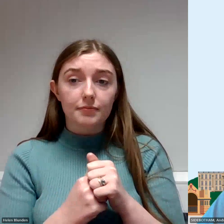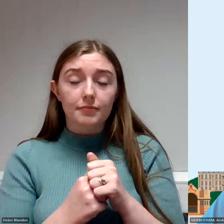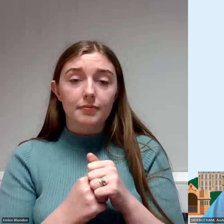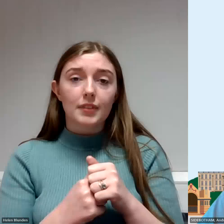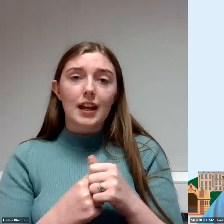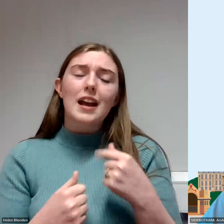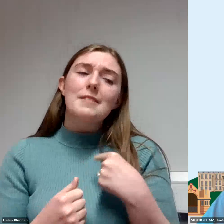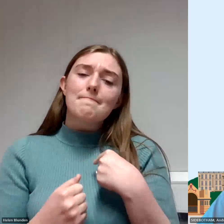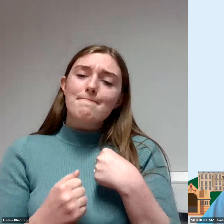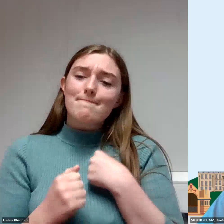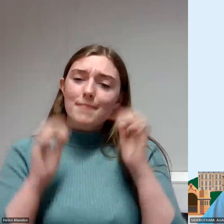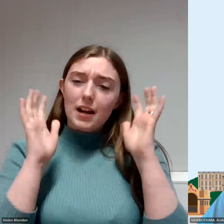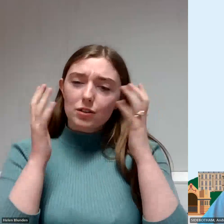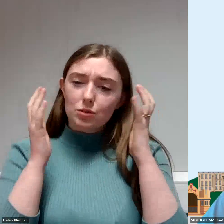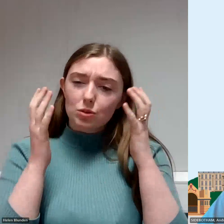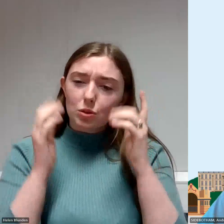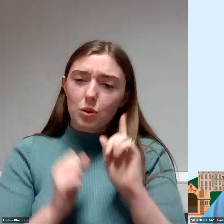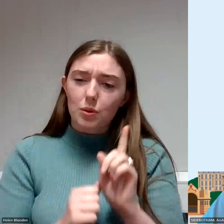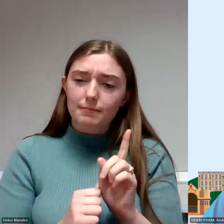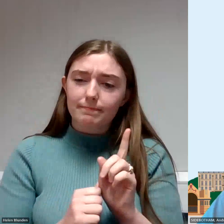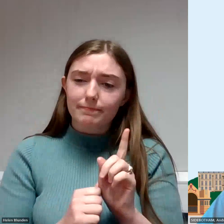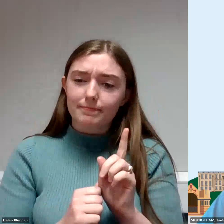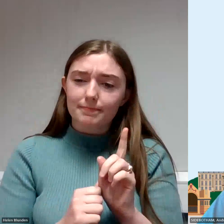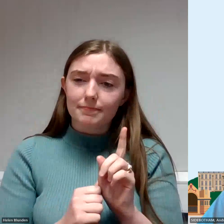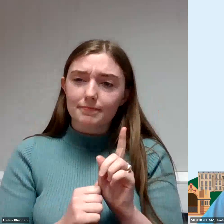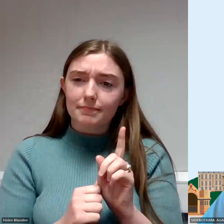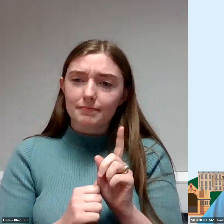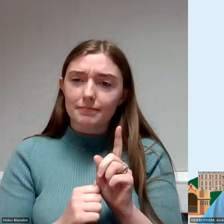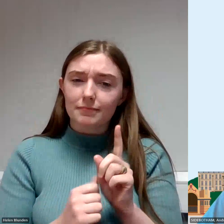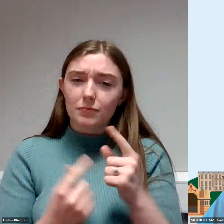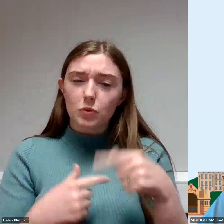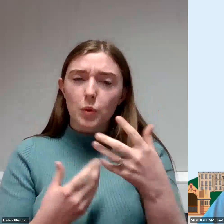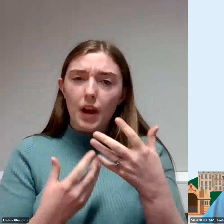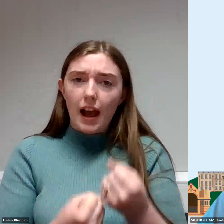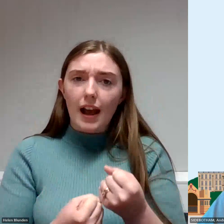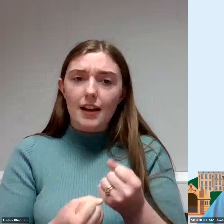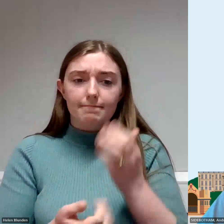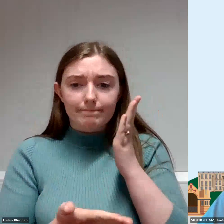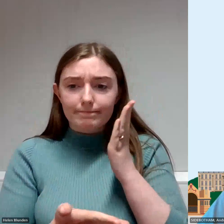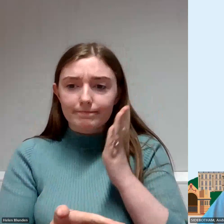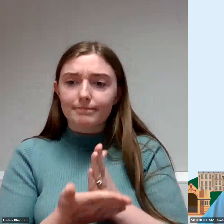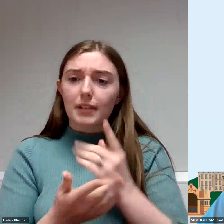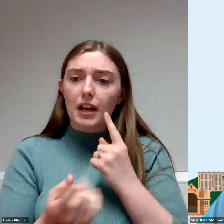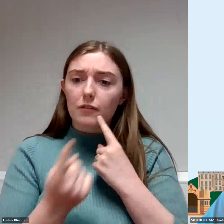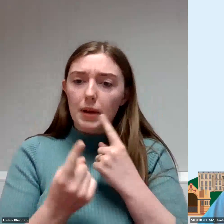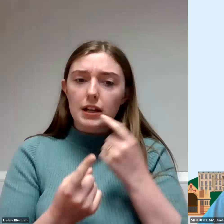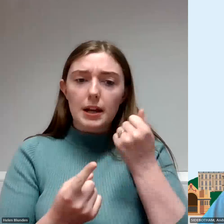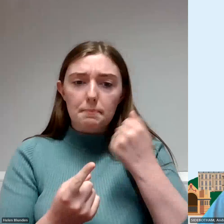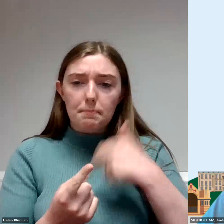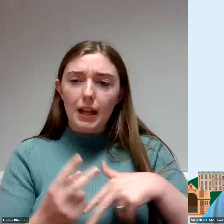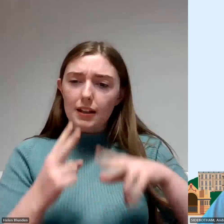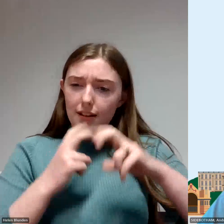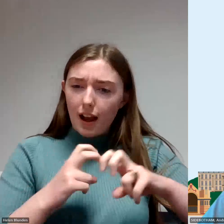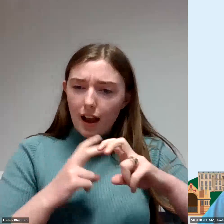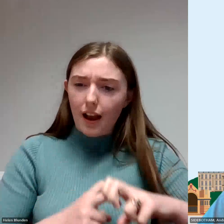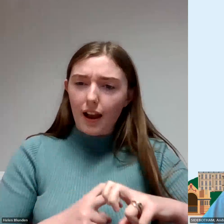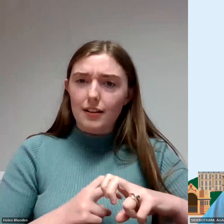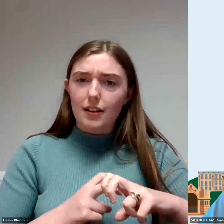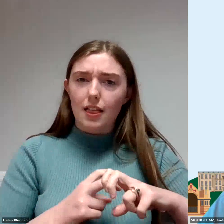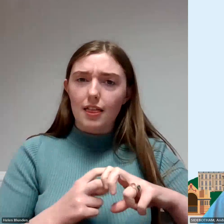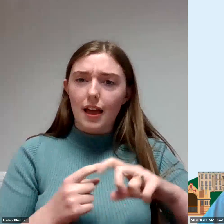me is, have we actually got any hard data which we've analysed, which actually indicates why